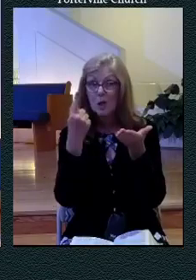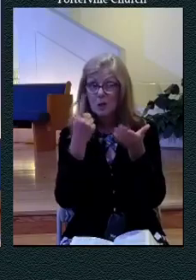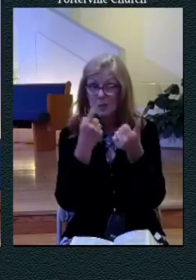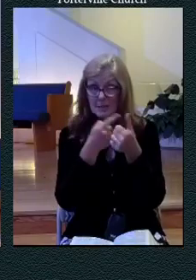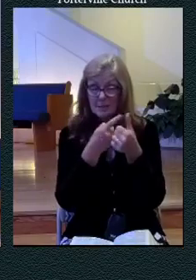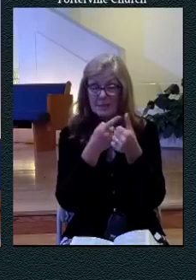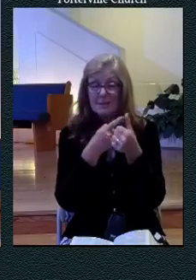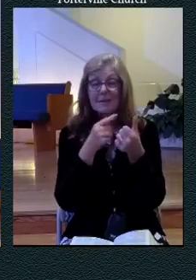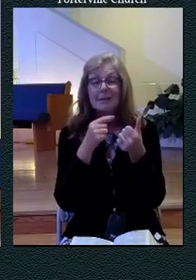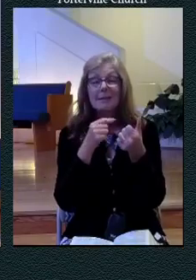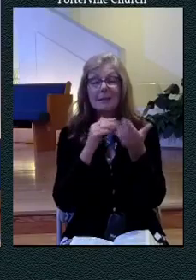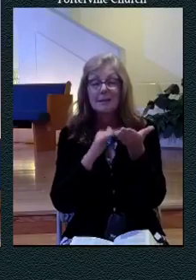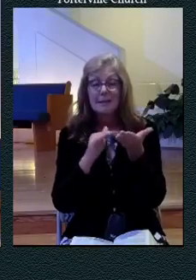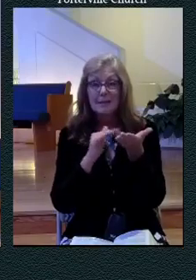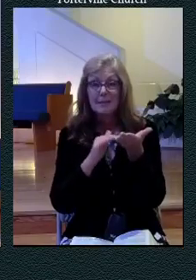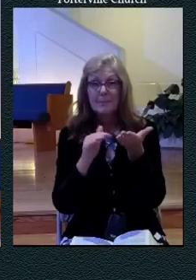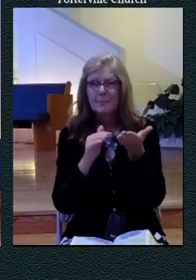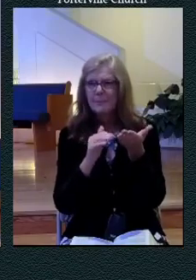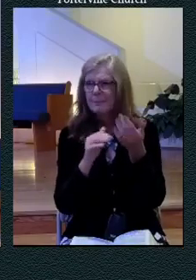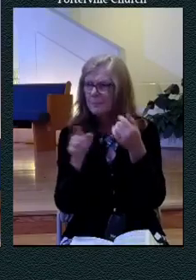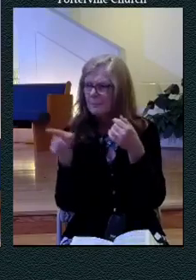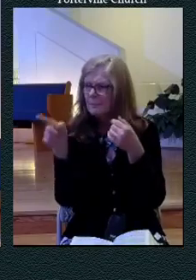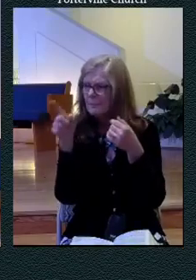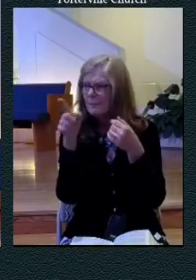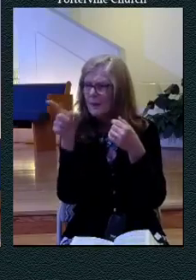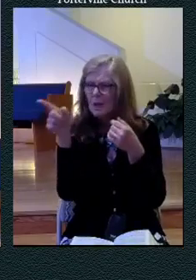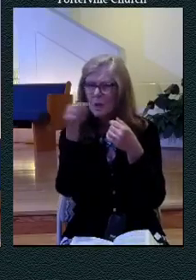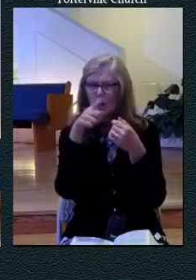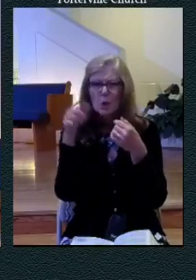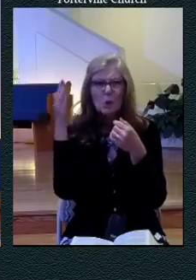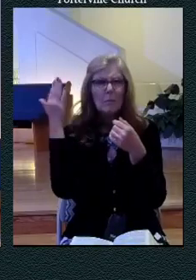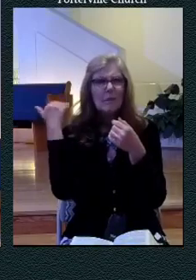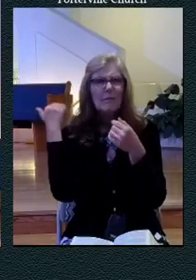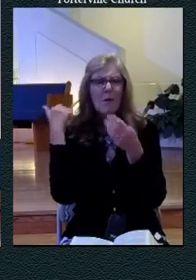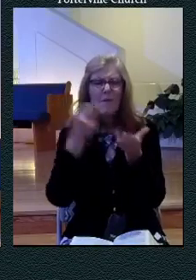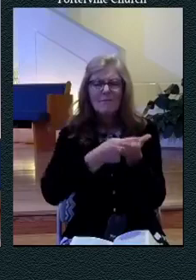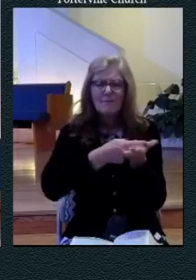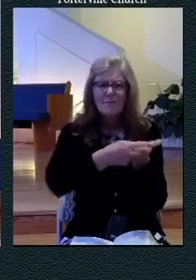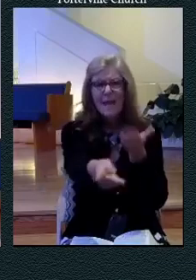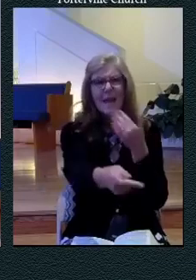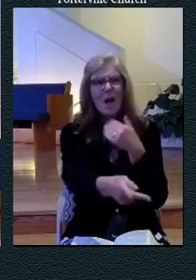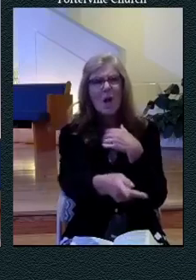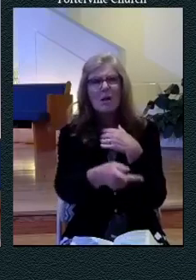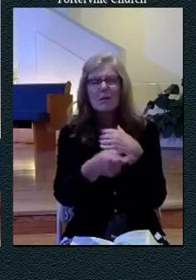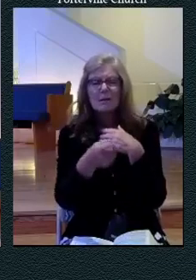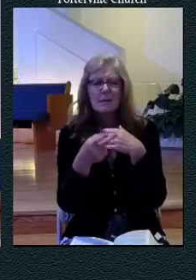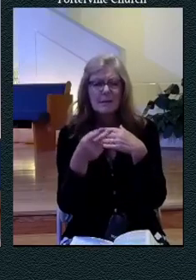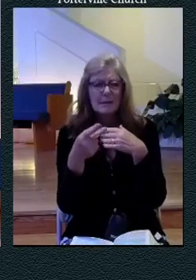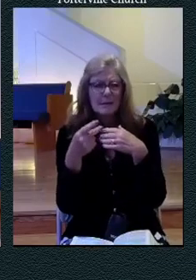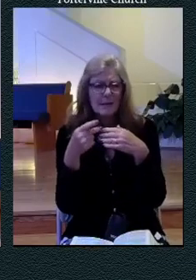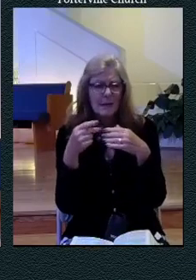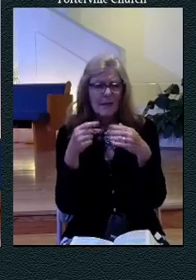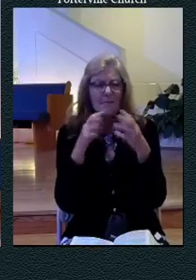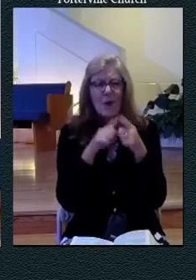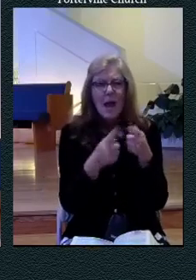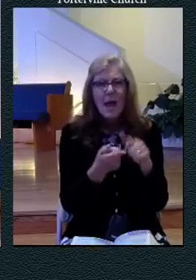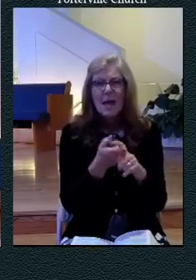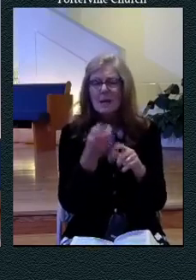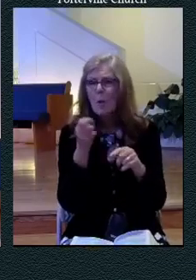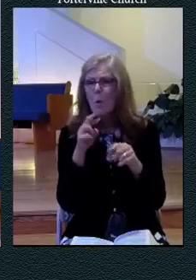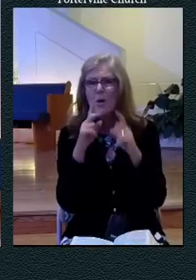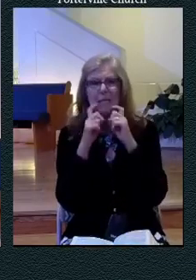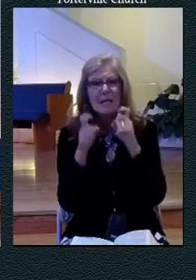Forgiveness. Have you ever failed a friend and sinned against them or a family member, and you're